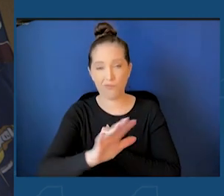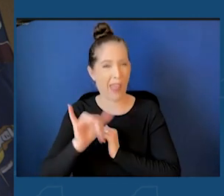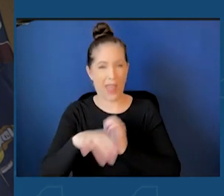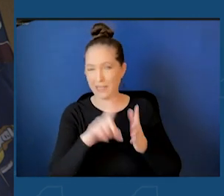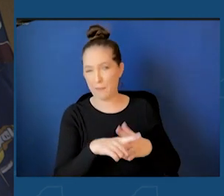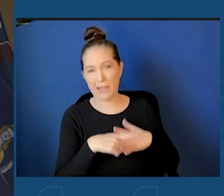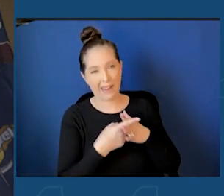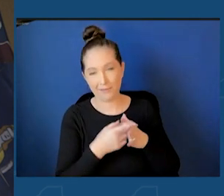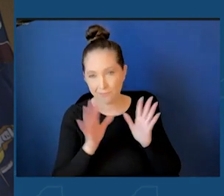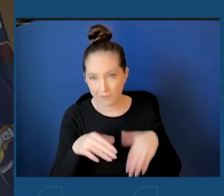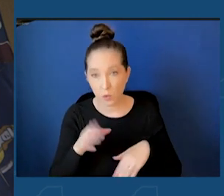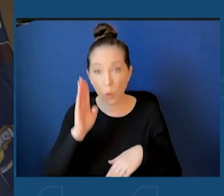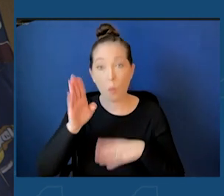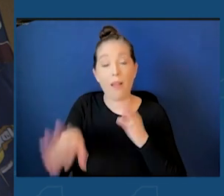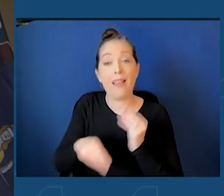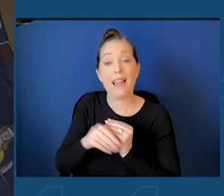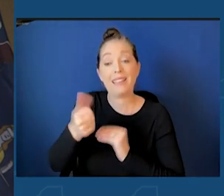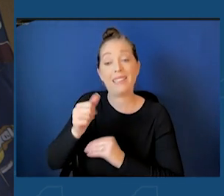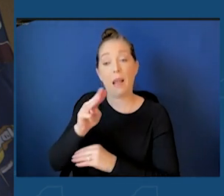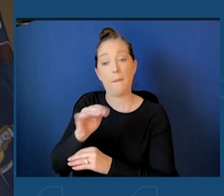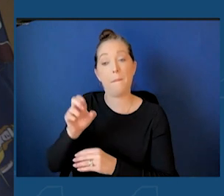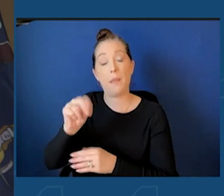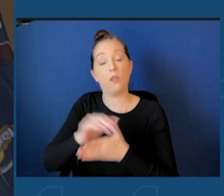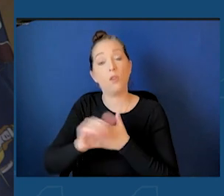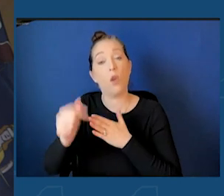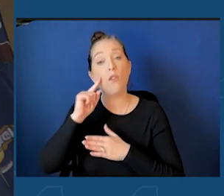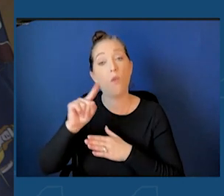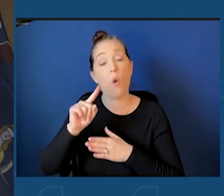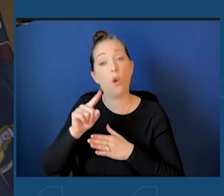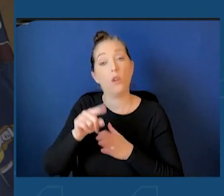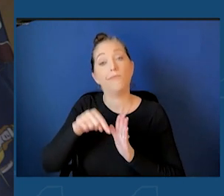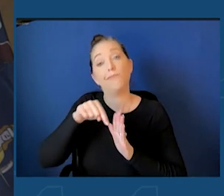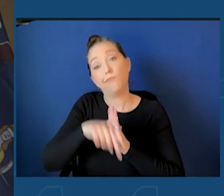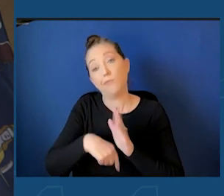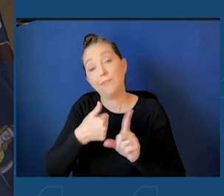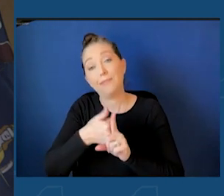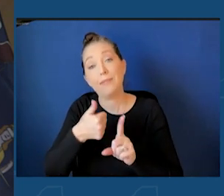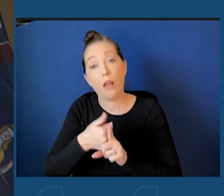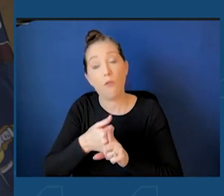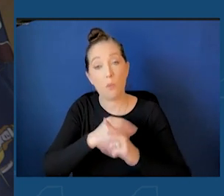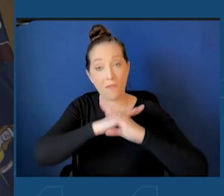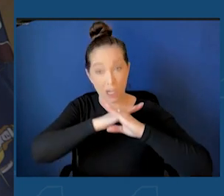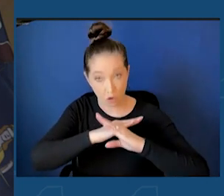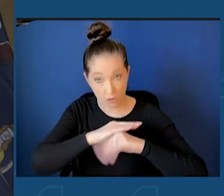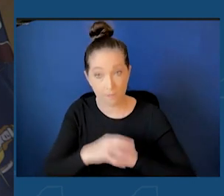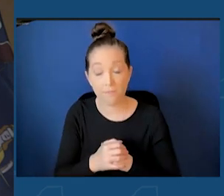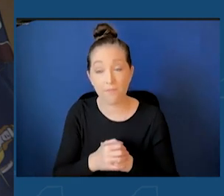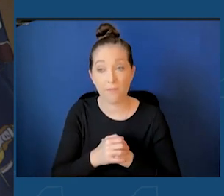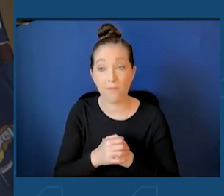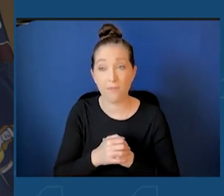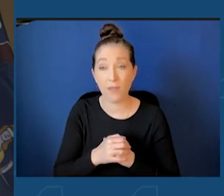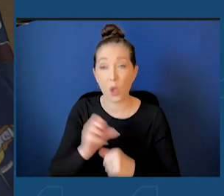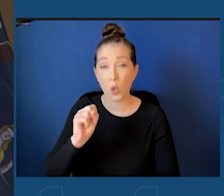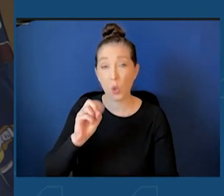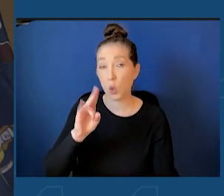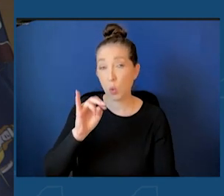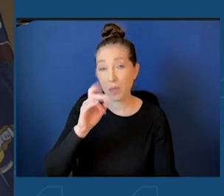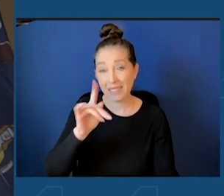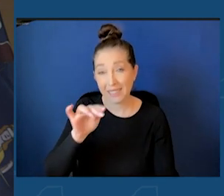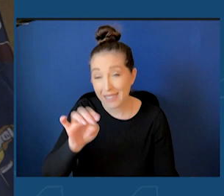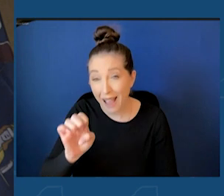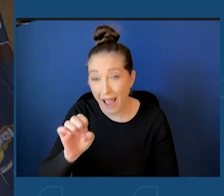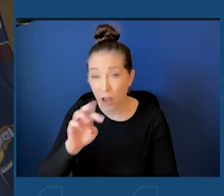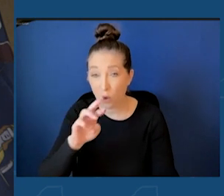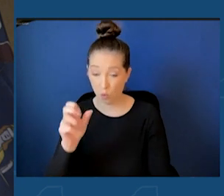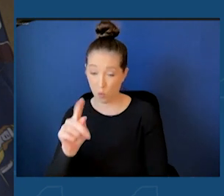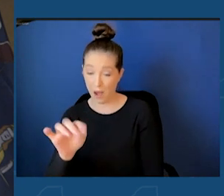for suicide prevention, because the suicide rates are staggering. And to know